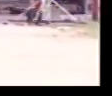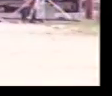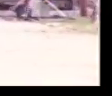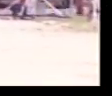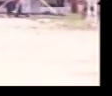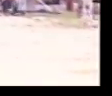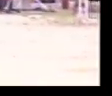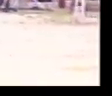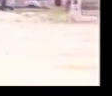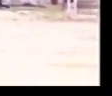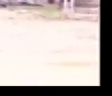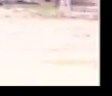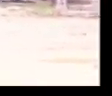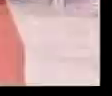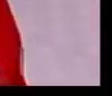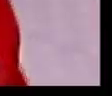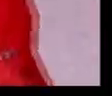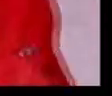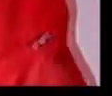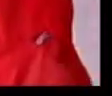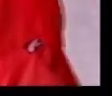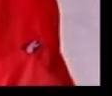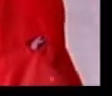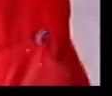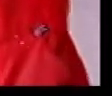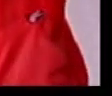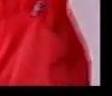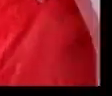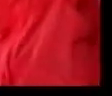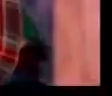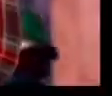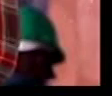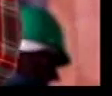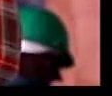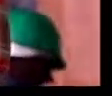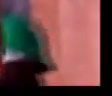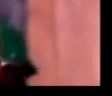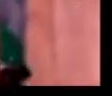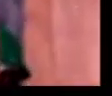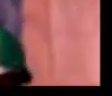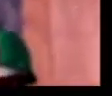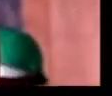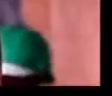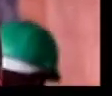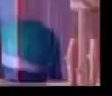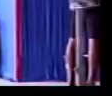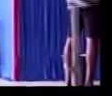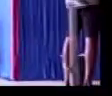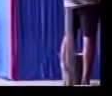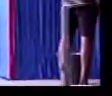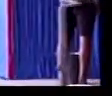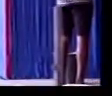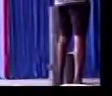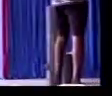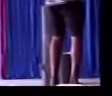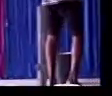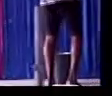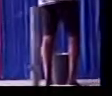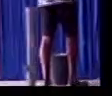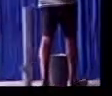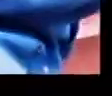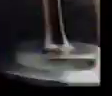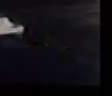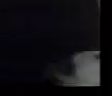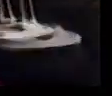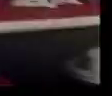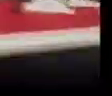of the stage, as orchestrated by Pastor Dr. W.F. Kumuyi and his team, shows commitment to the